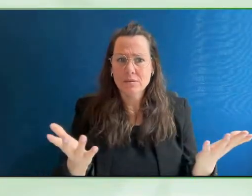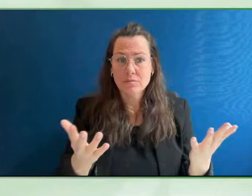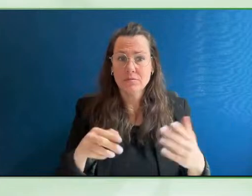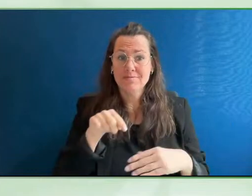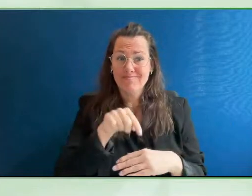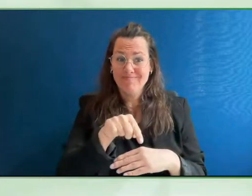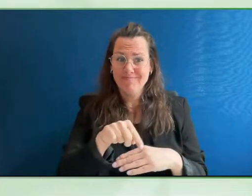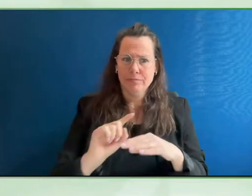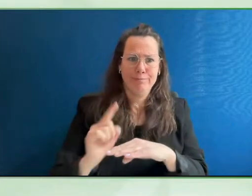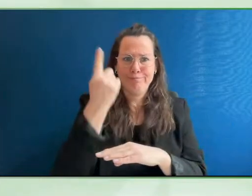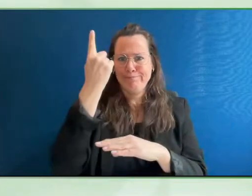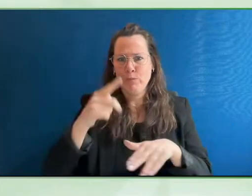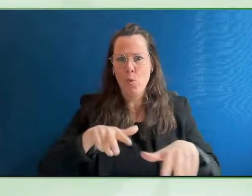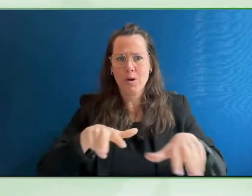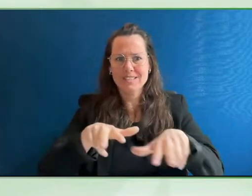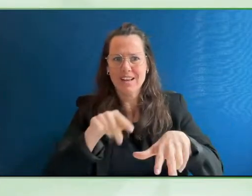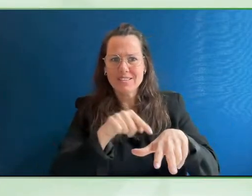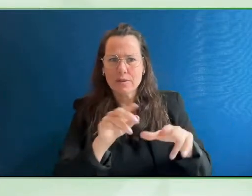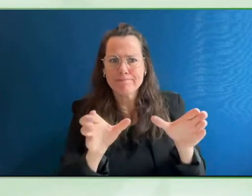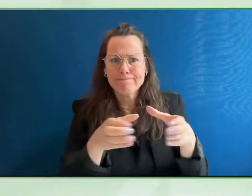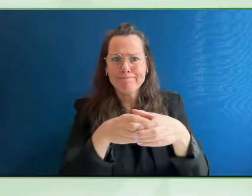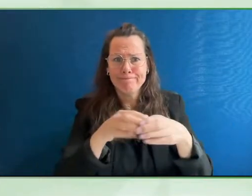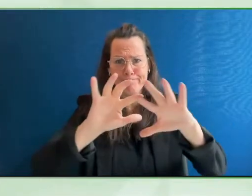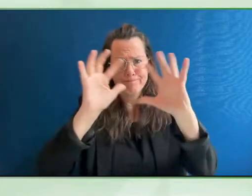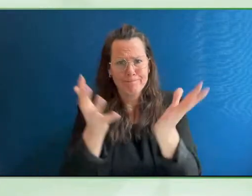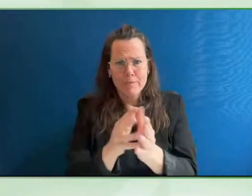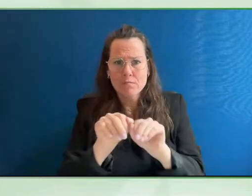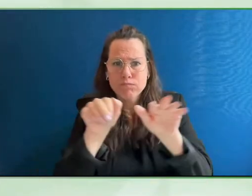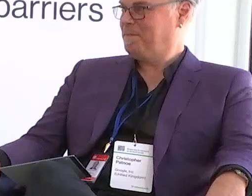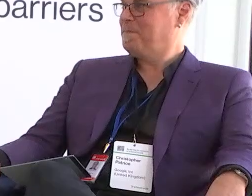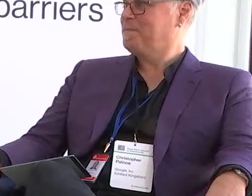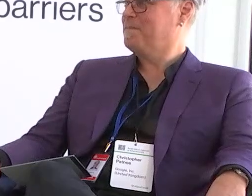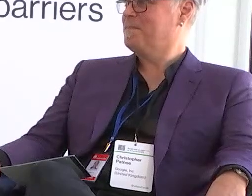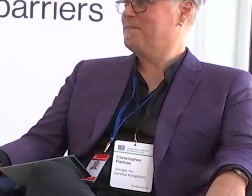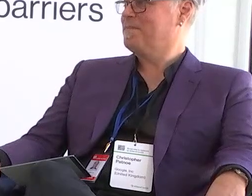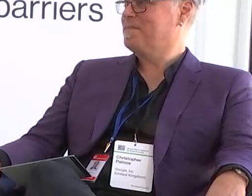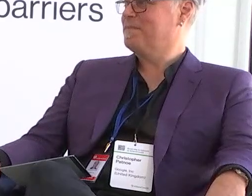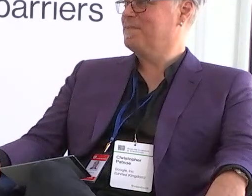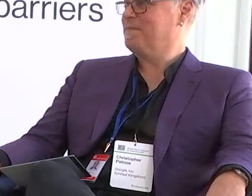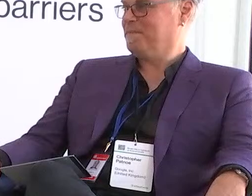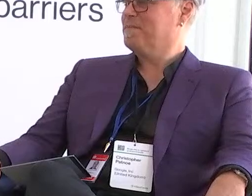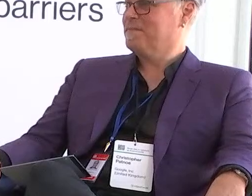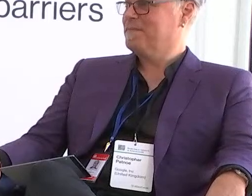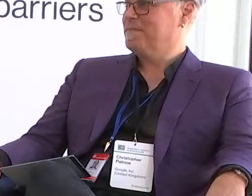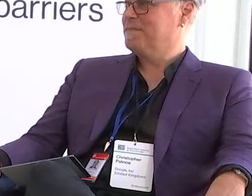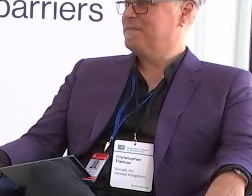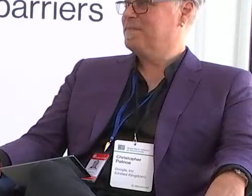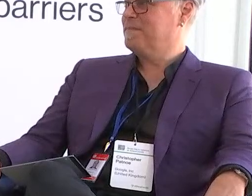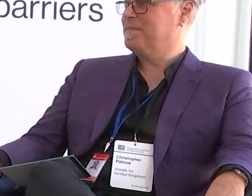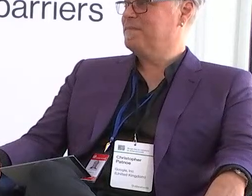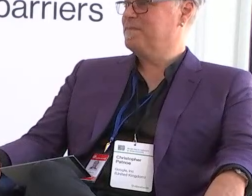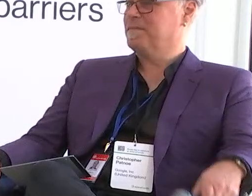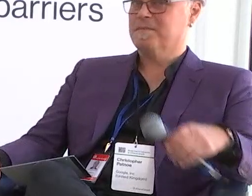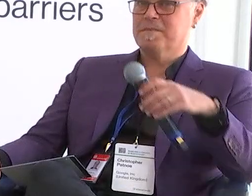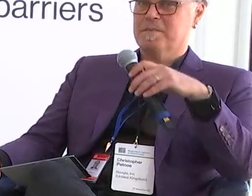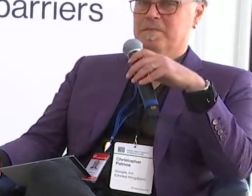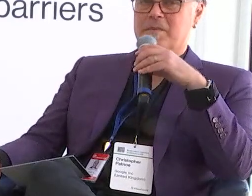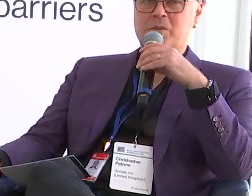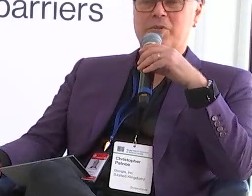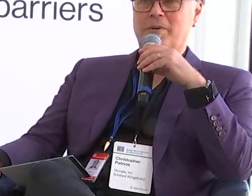and off-screen. I'm here with Christopher Patnoe at Google. Would you like to introduce